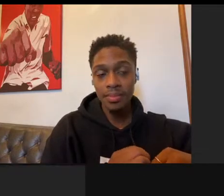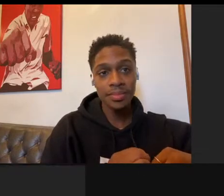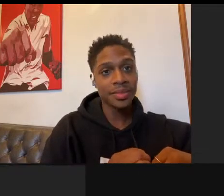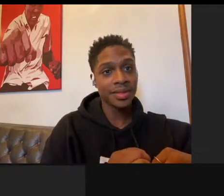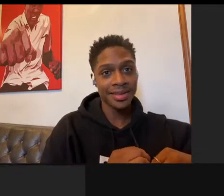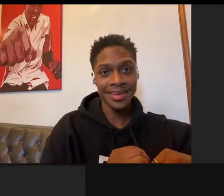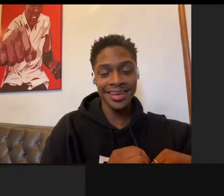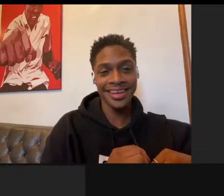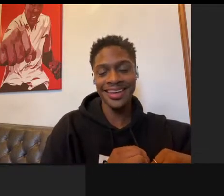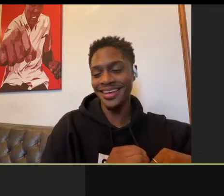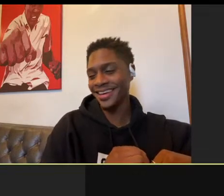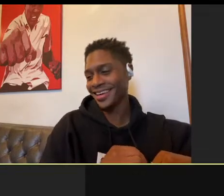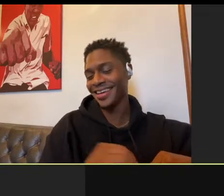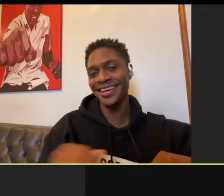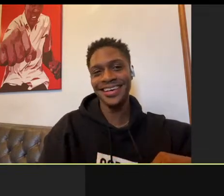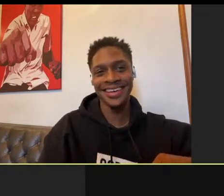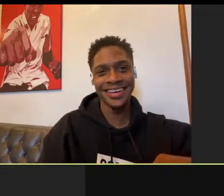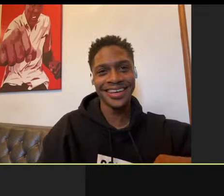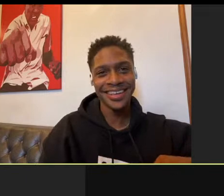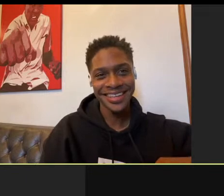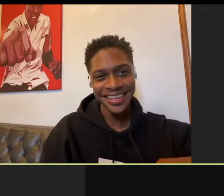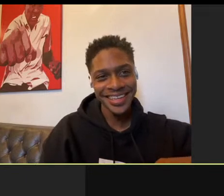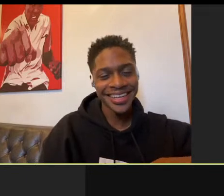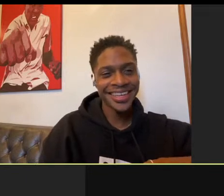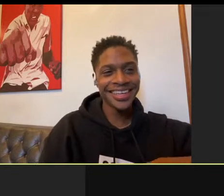No reparations. Okay,